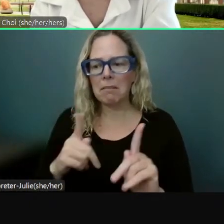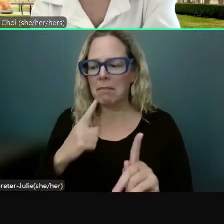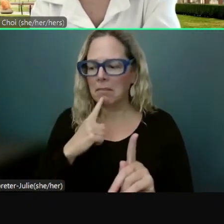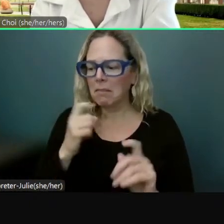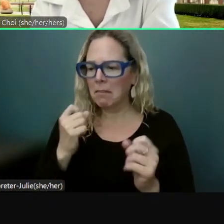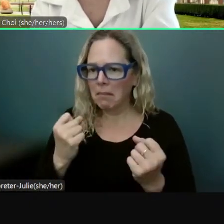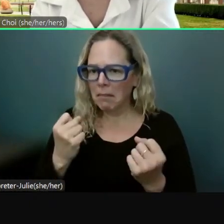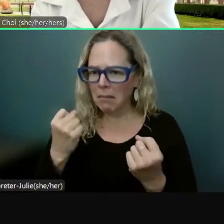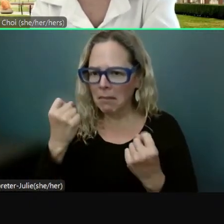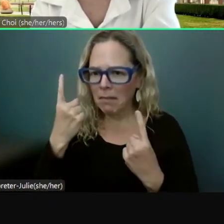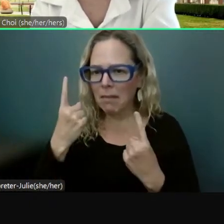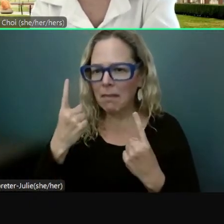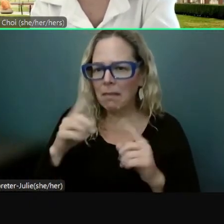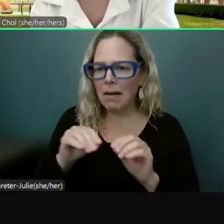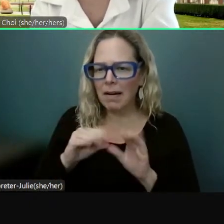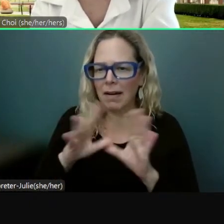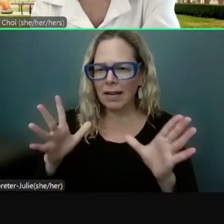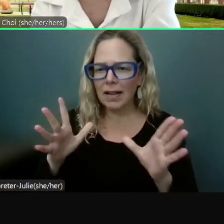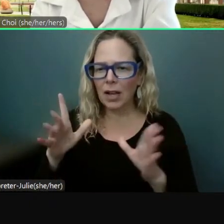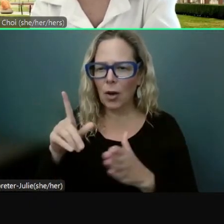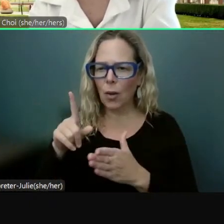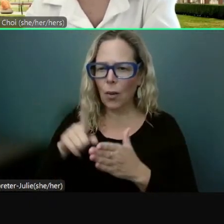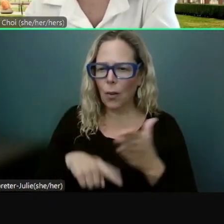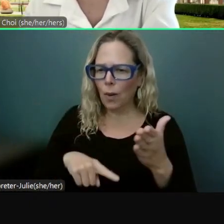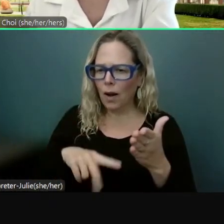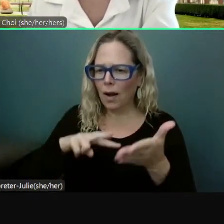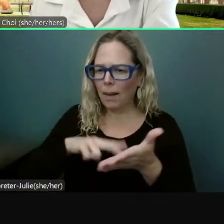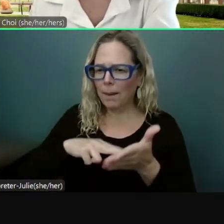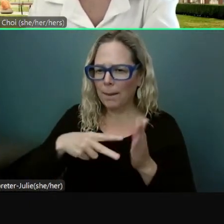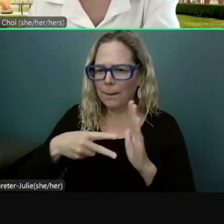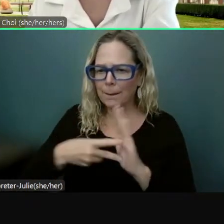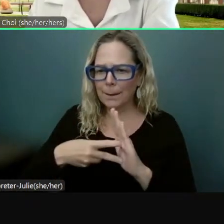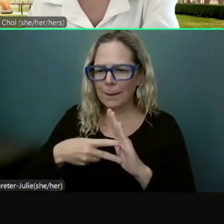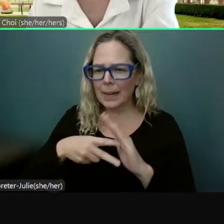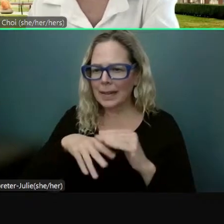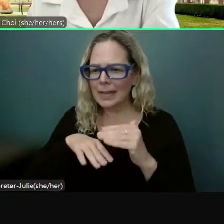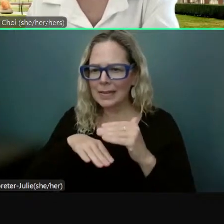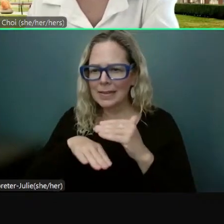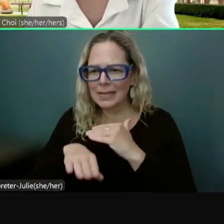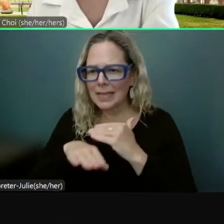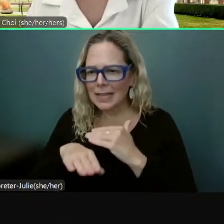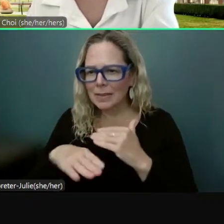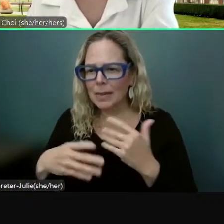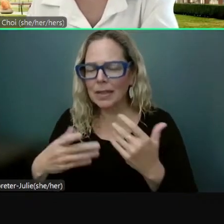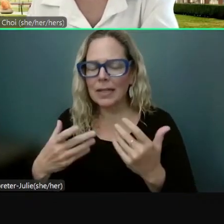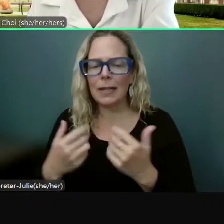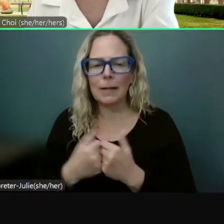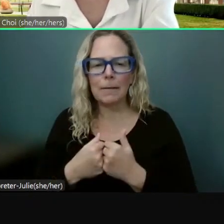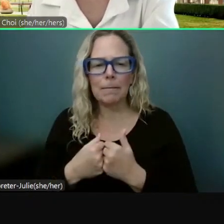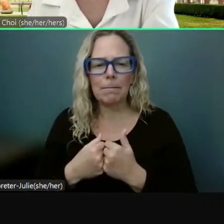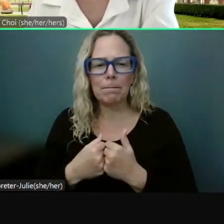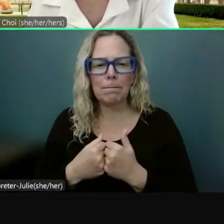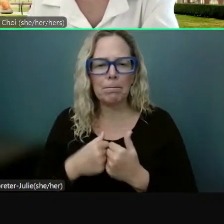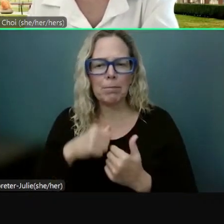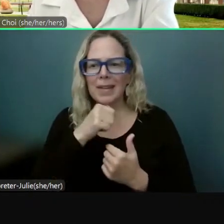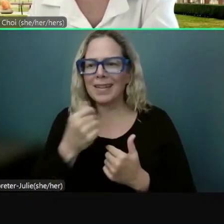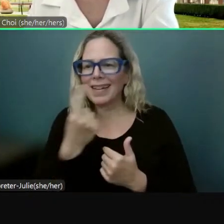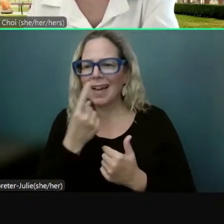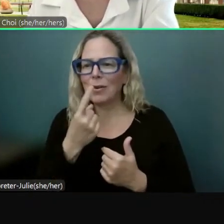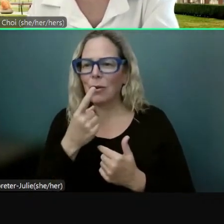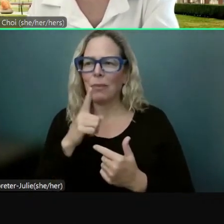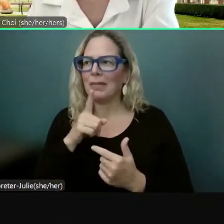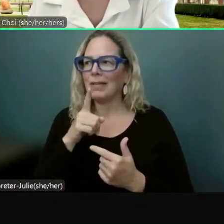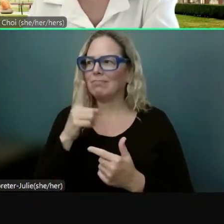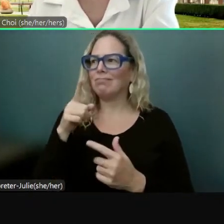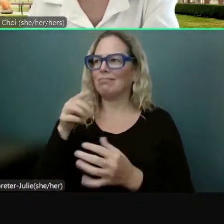understanding of what accessibility truly means within a healthcare context beyond just physical accommodations.